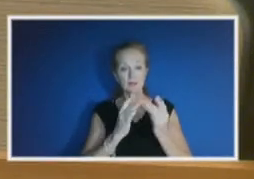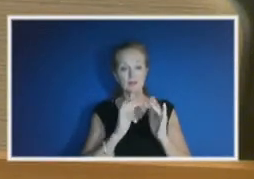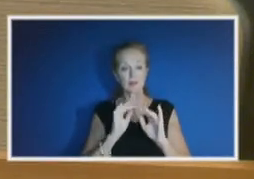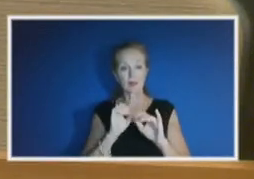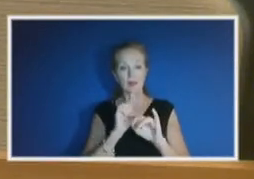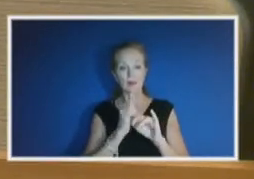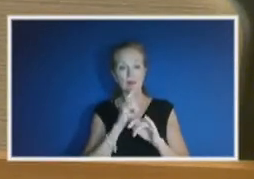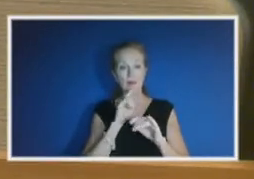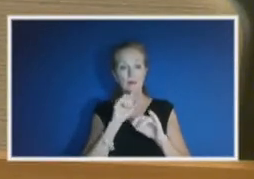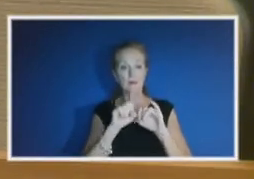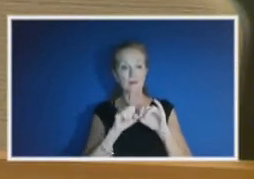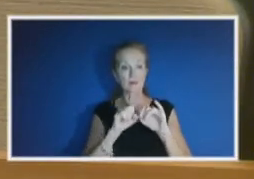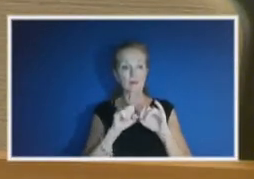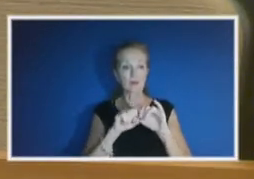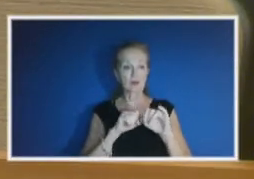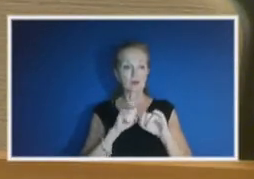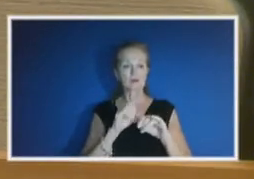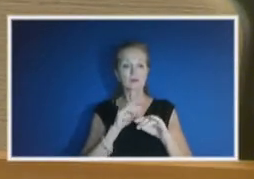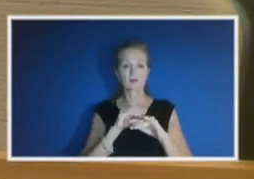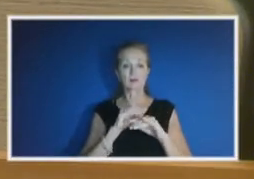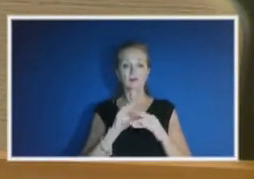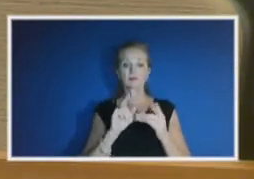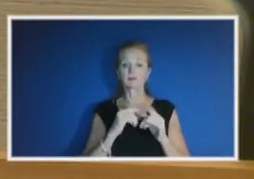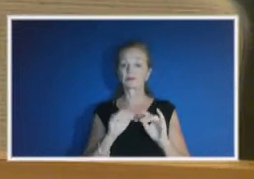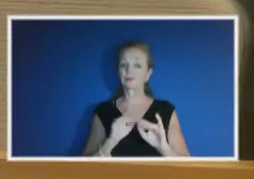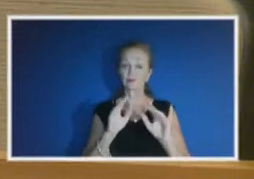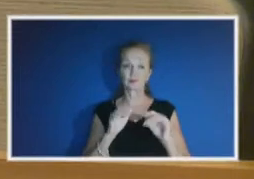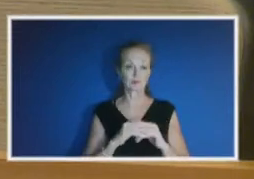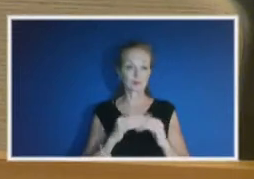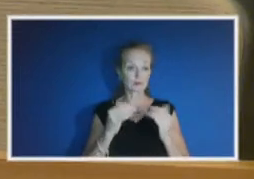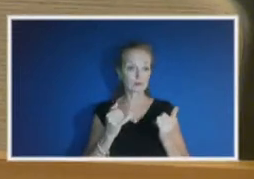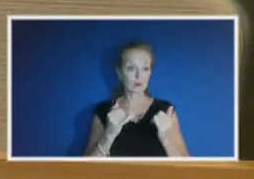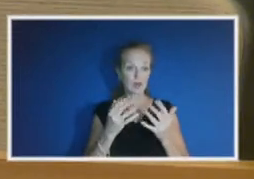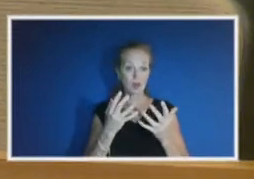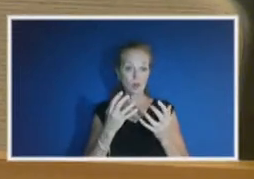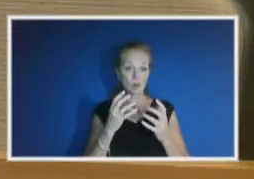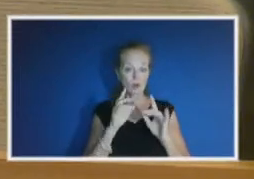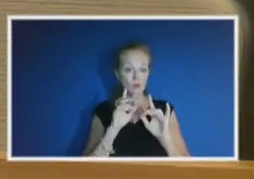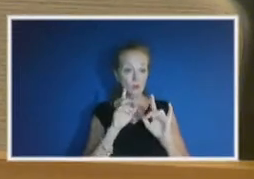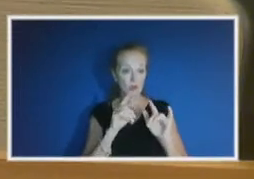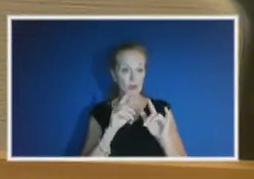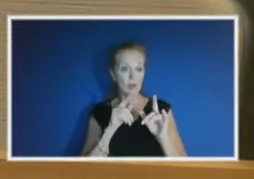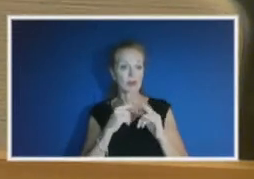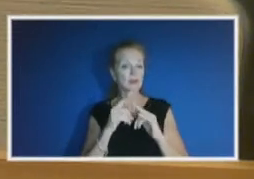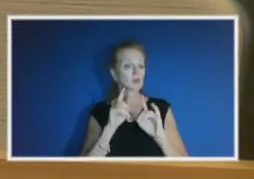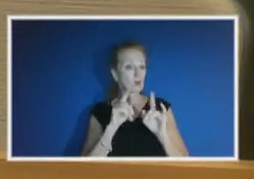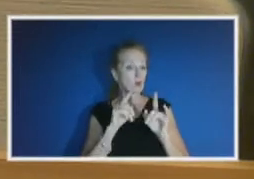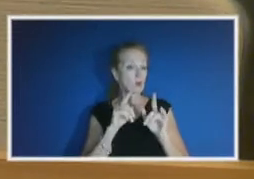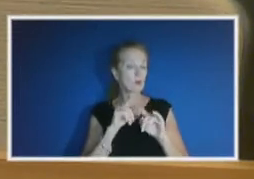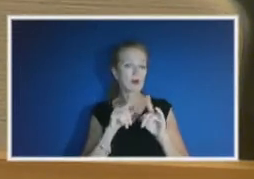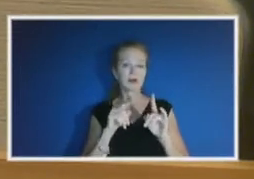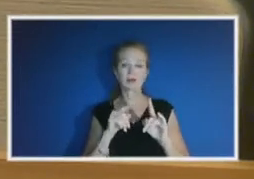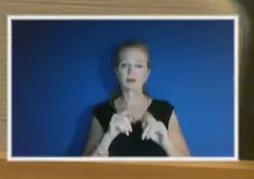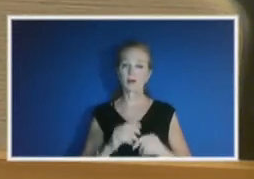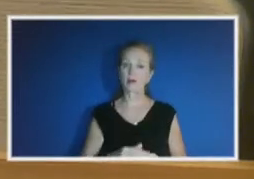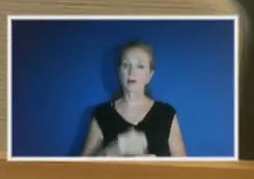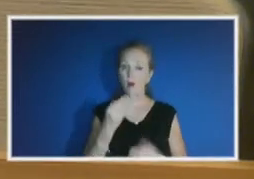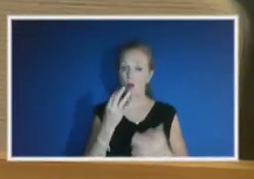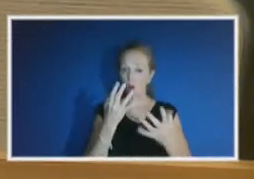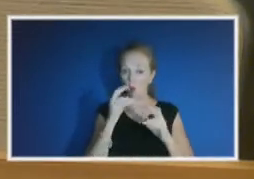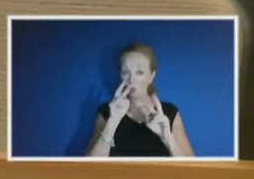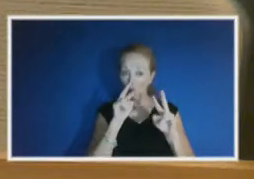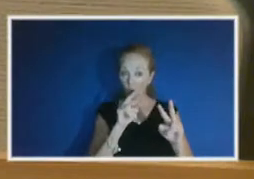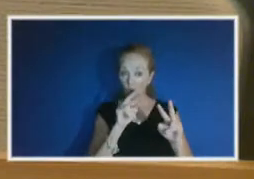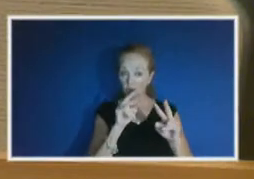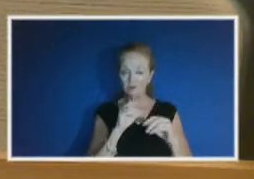the Bicycle Advisory Committee is transparent. Currently, if you want to attend it, you can certainly attend it, but if you want to watch it virtually, you